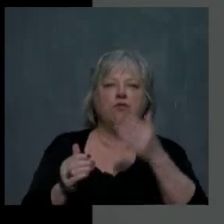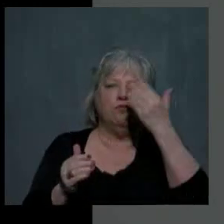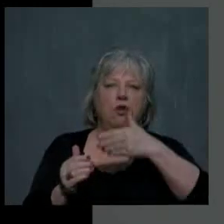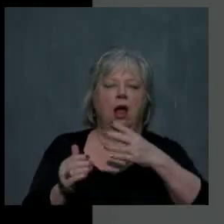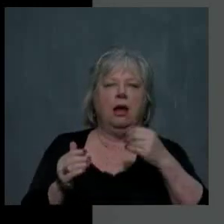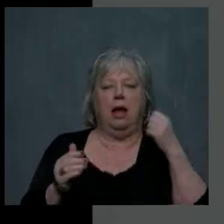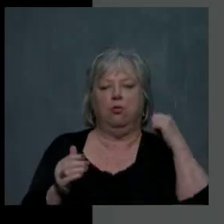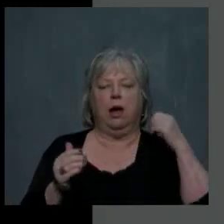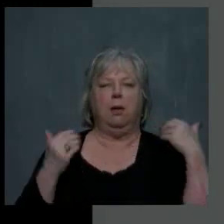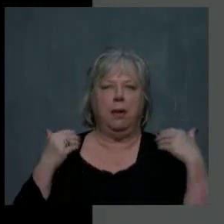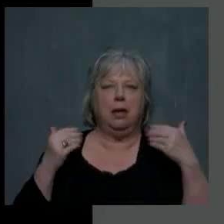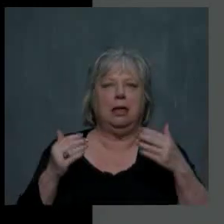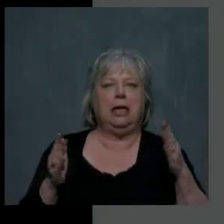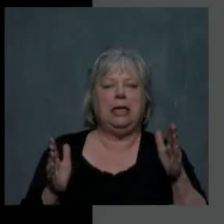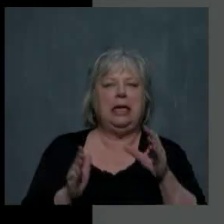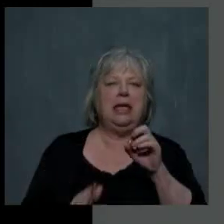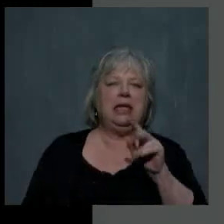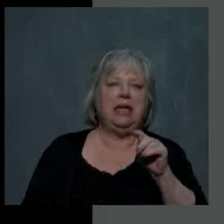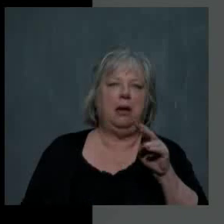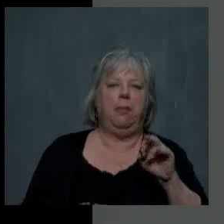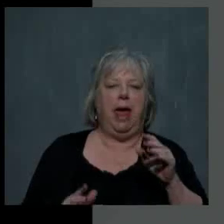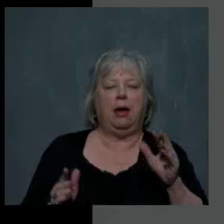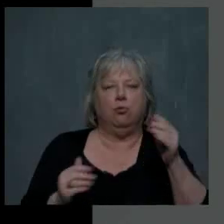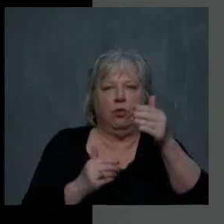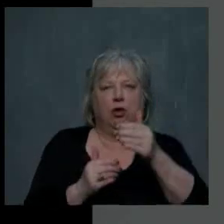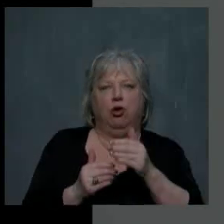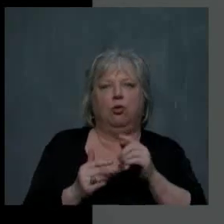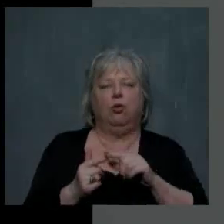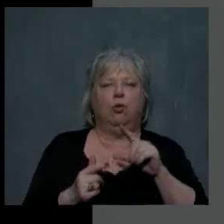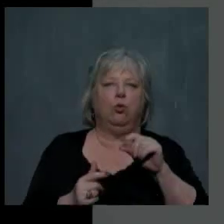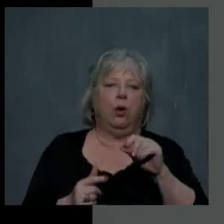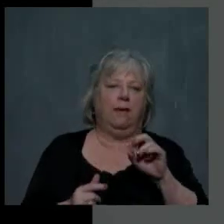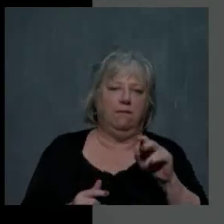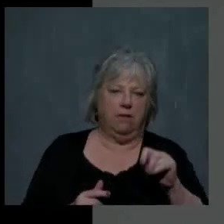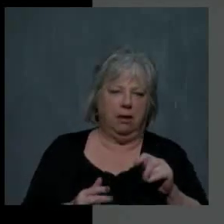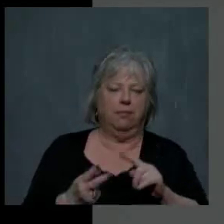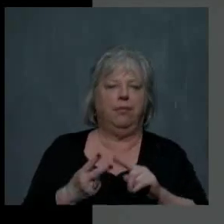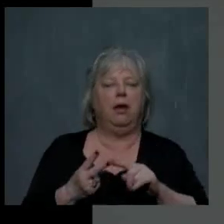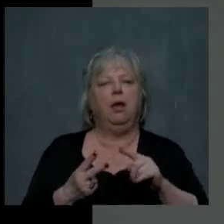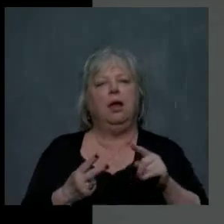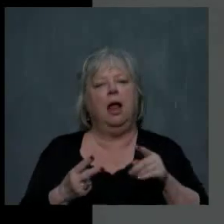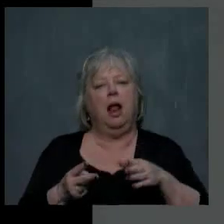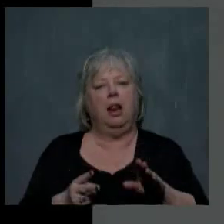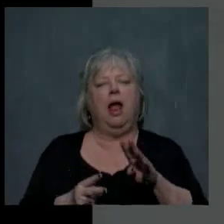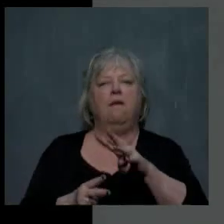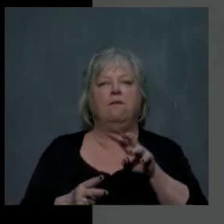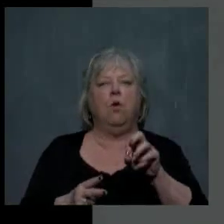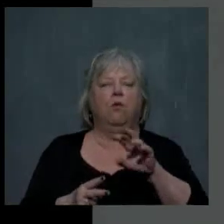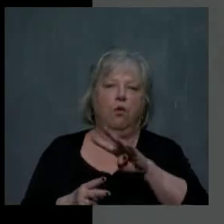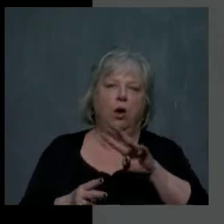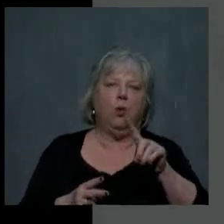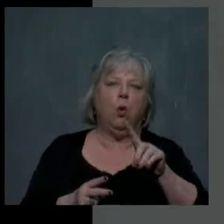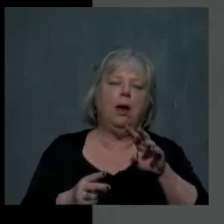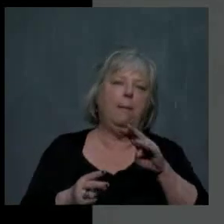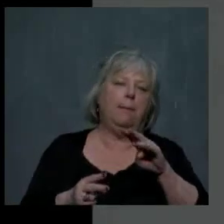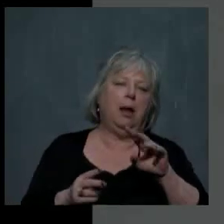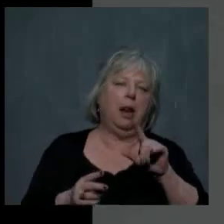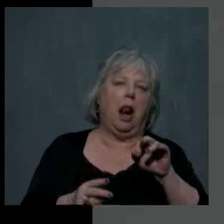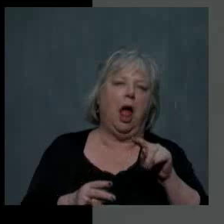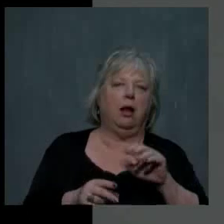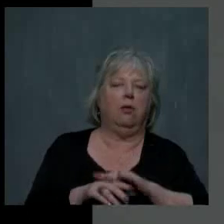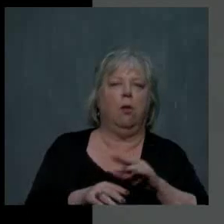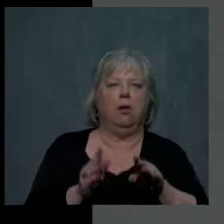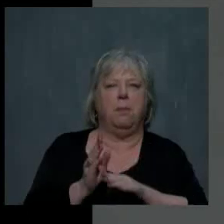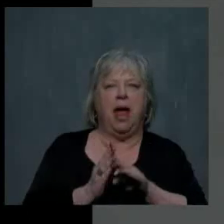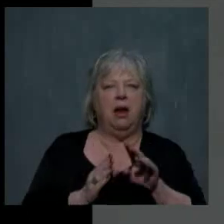building setbacks to be reduced to 20 feet. A variance from the master street plan to allow the development of 41 lots on a minor residential